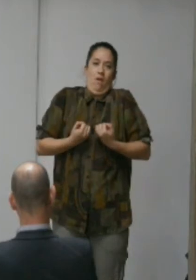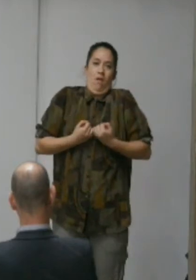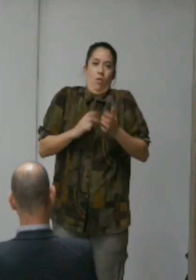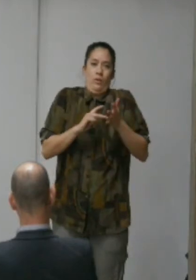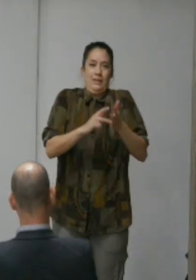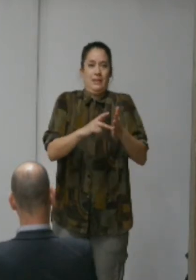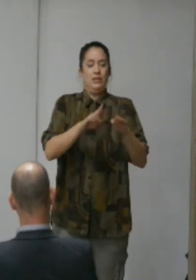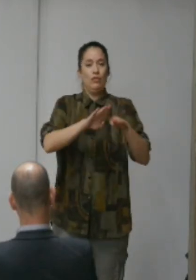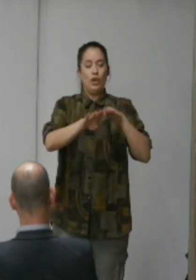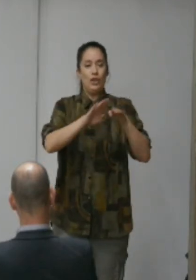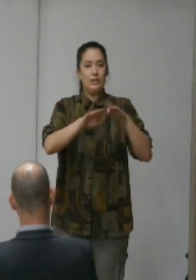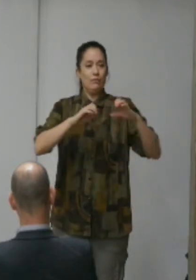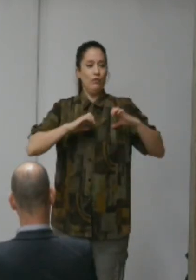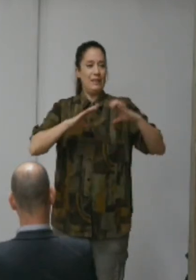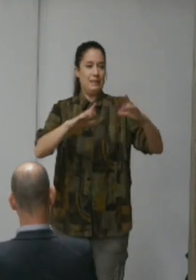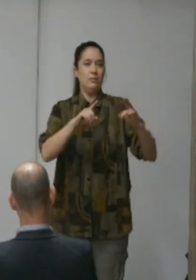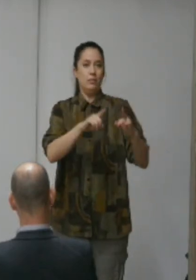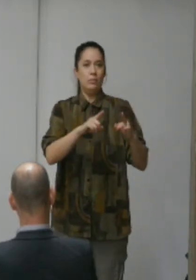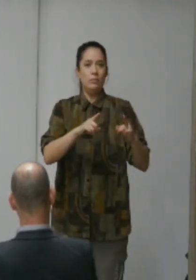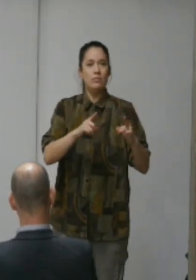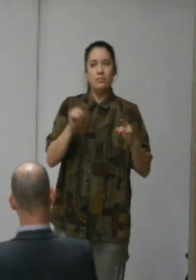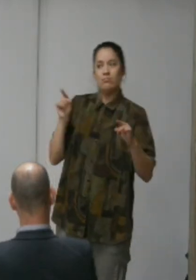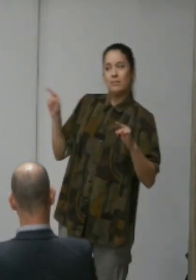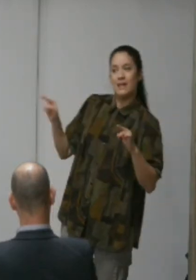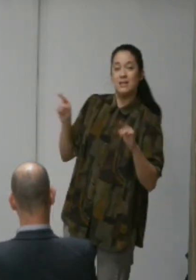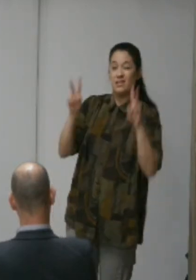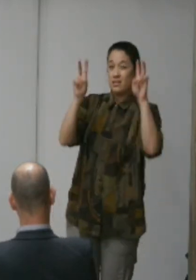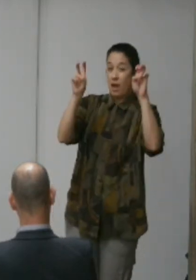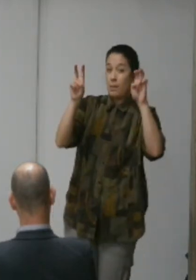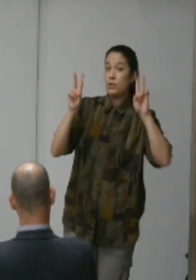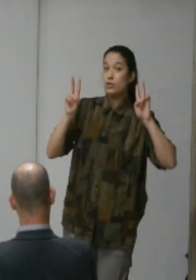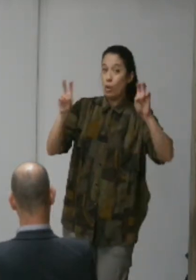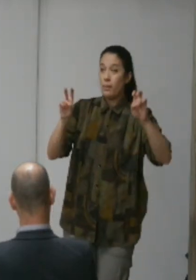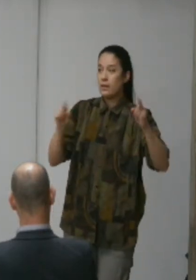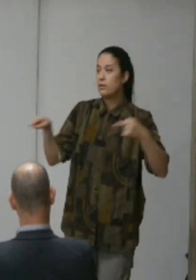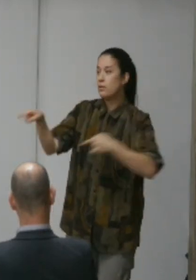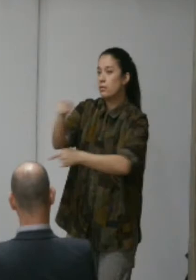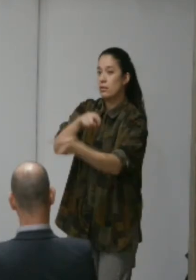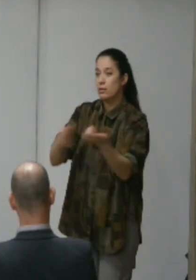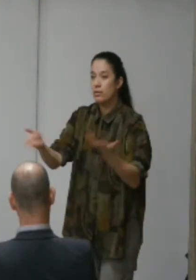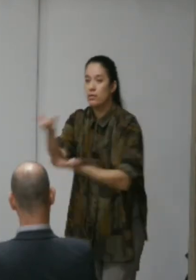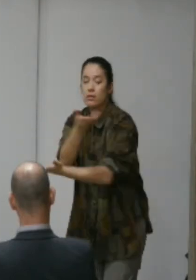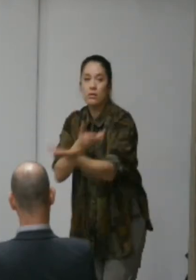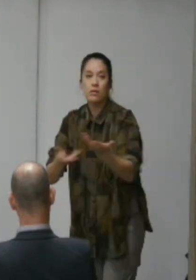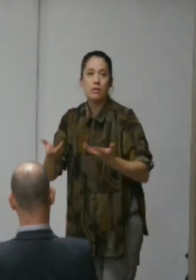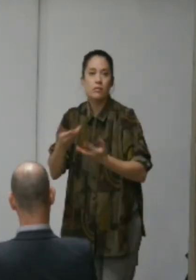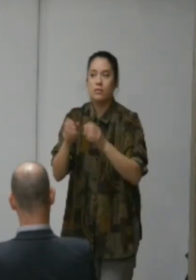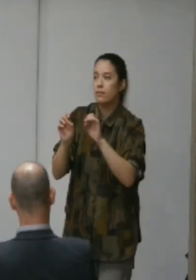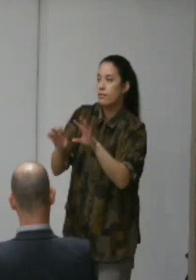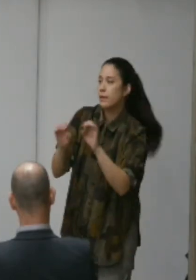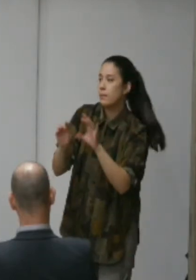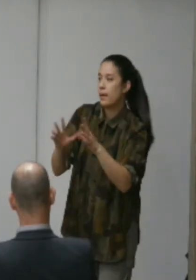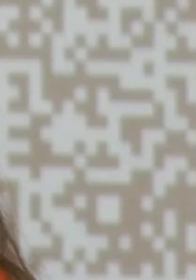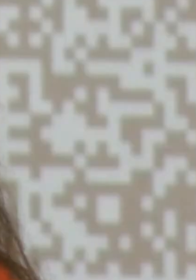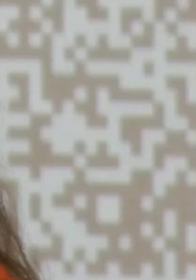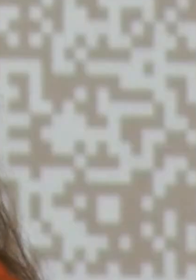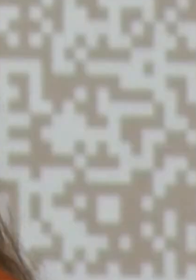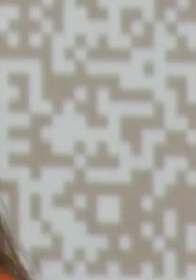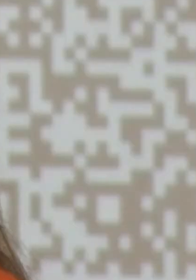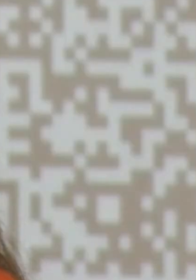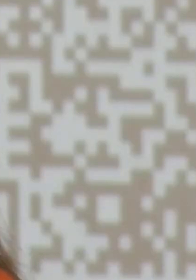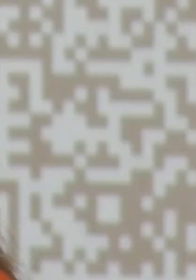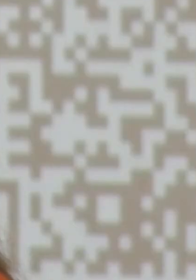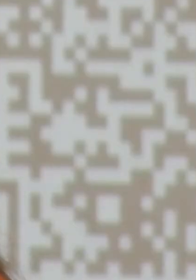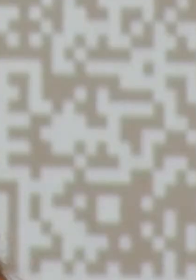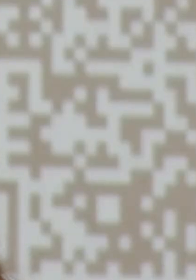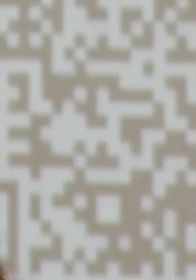can do critique, but maybe we want to do it as part of something else. So sharing and learning together about how all